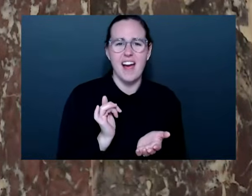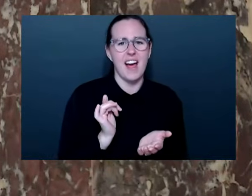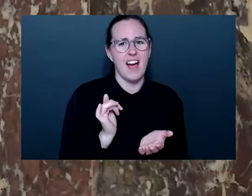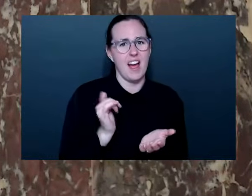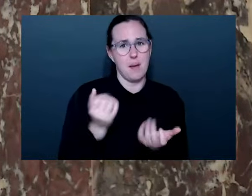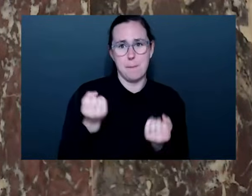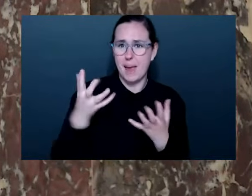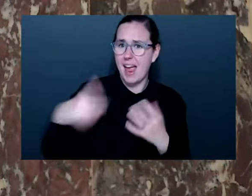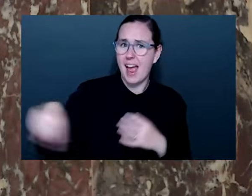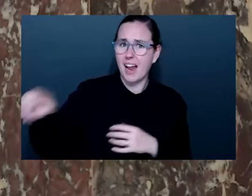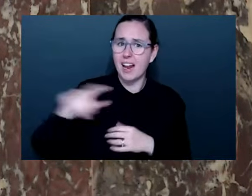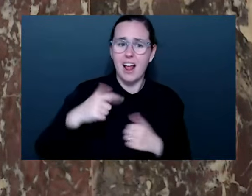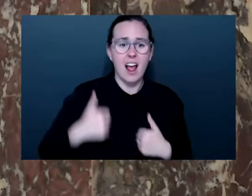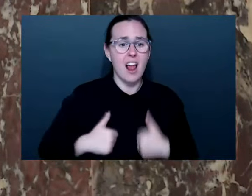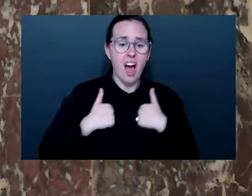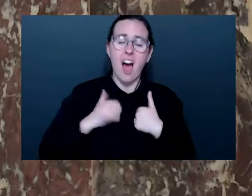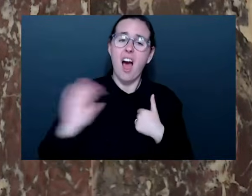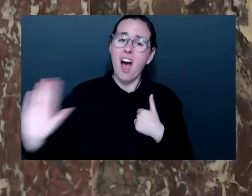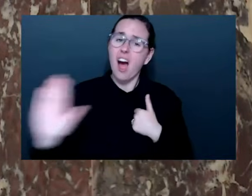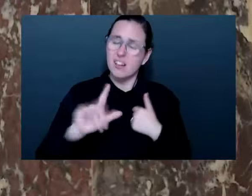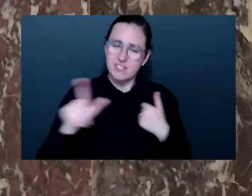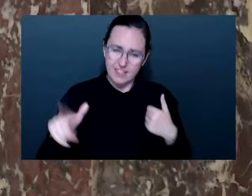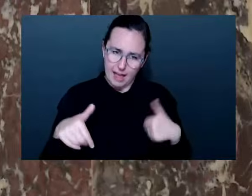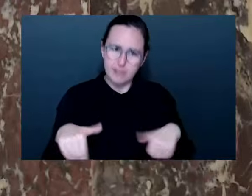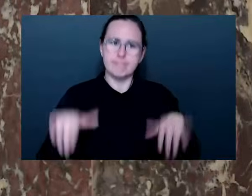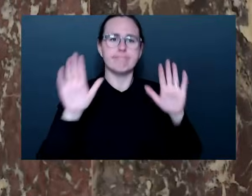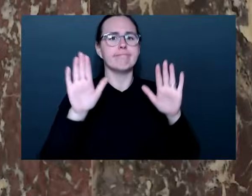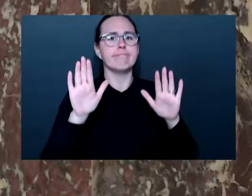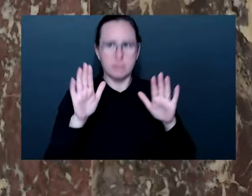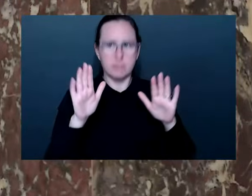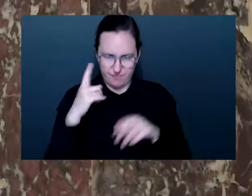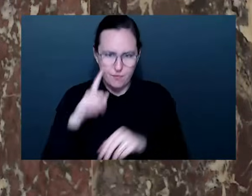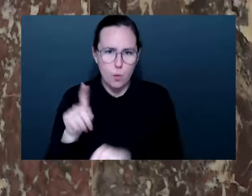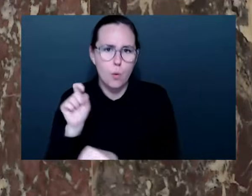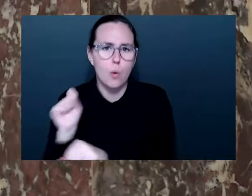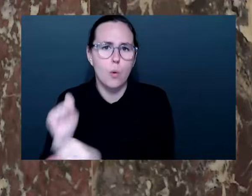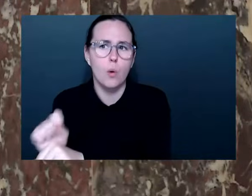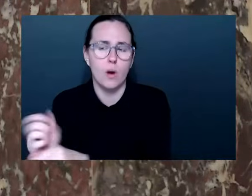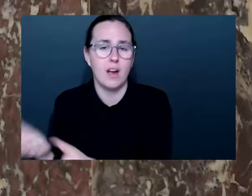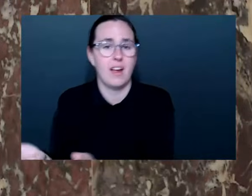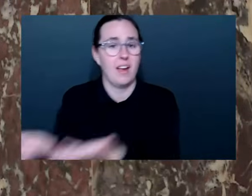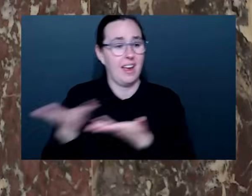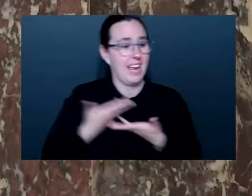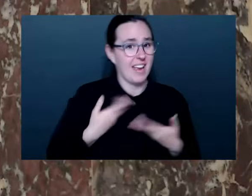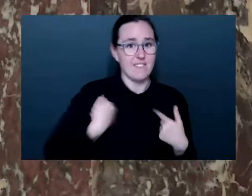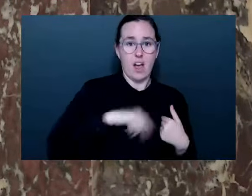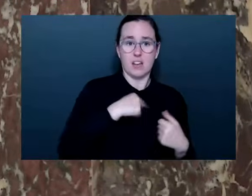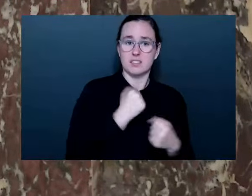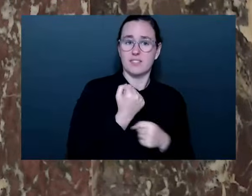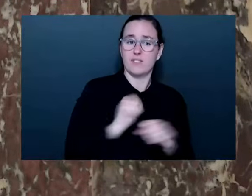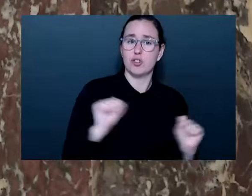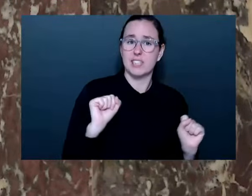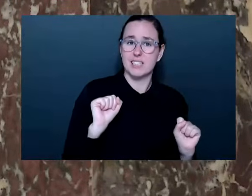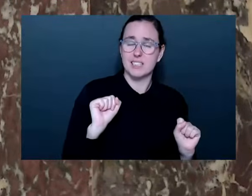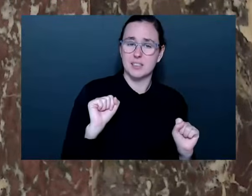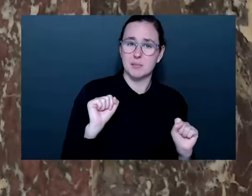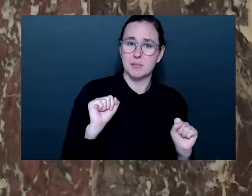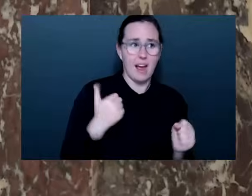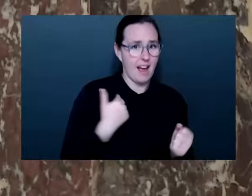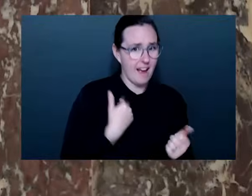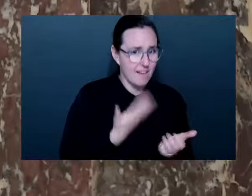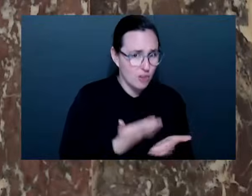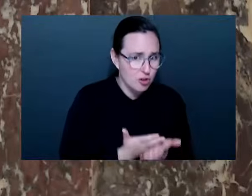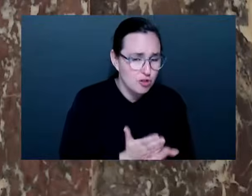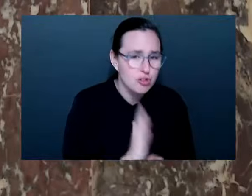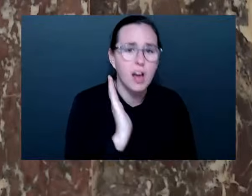to speak freely about the issues that matter to the people of British Columbia, rights and freedoms safeguarded by those who have served for us, past, present, and future, and